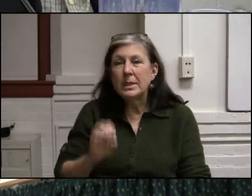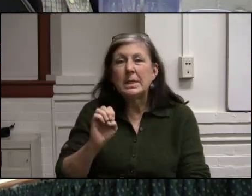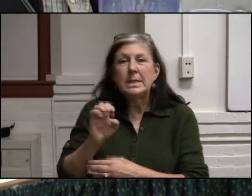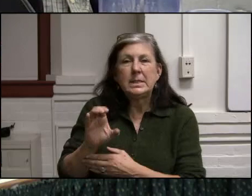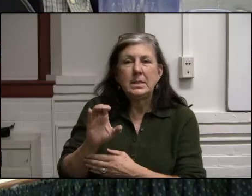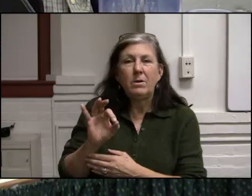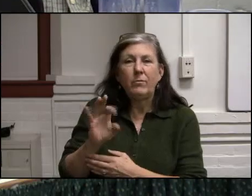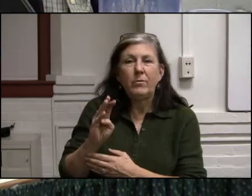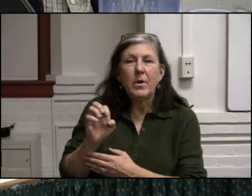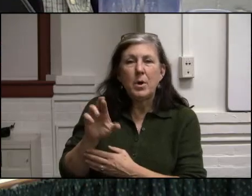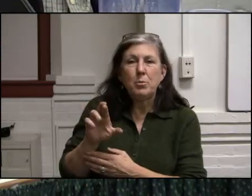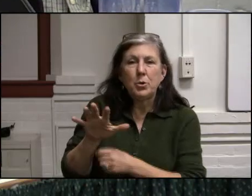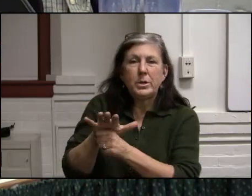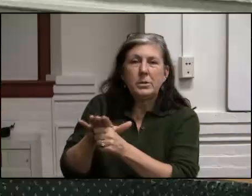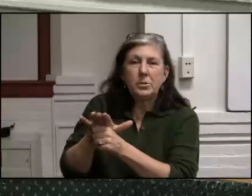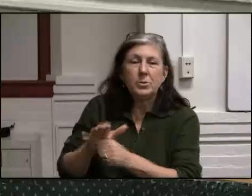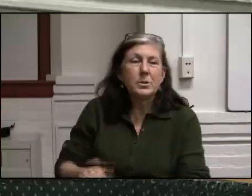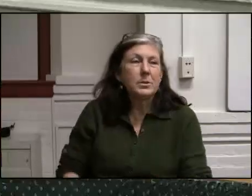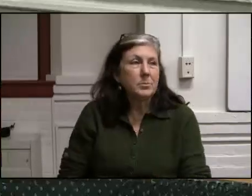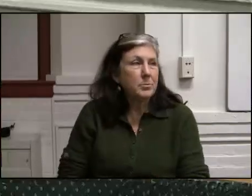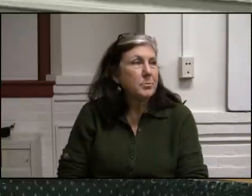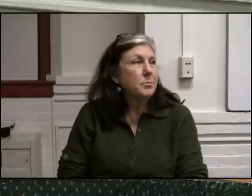Good. You need to hear that.